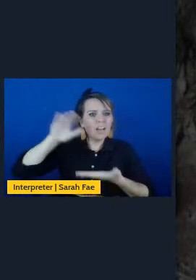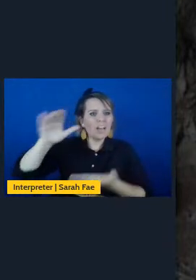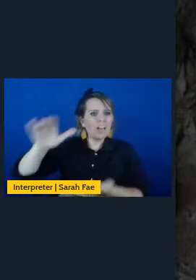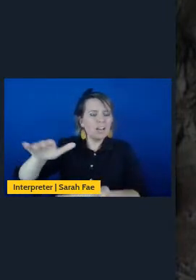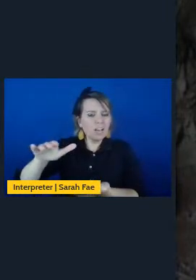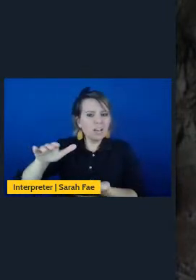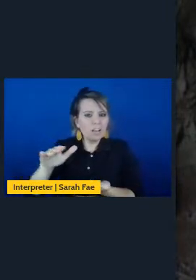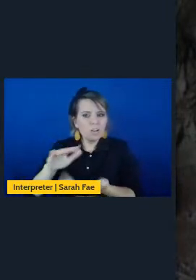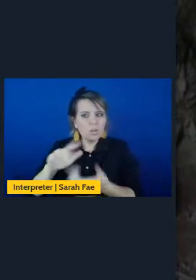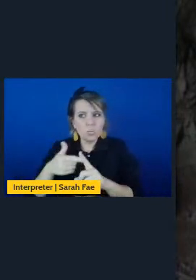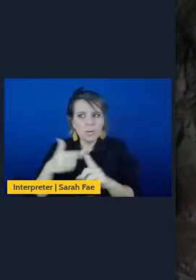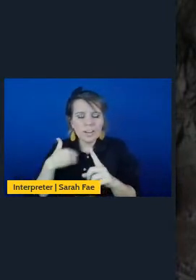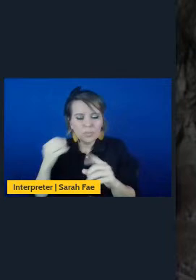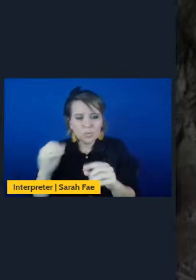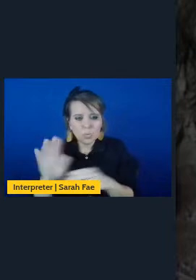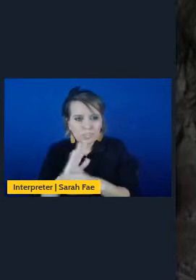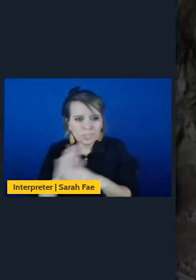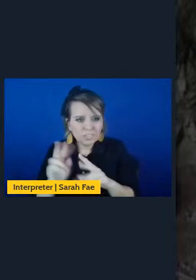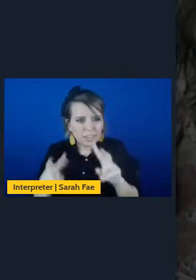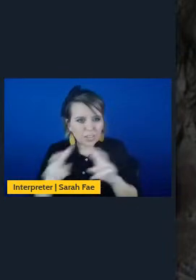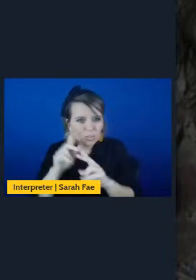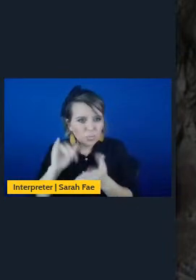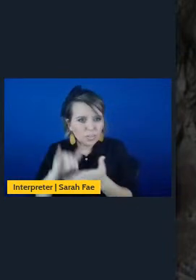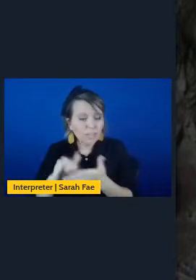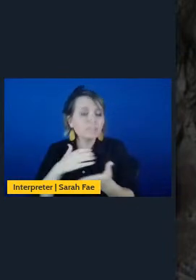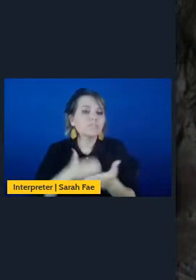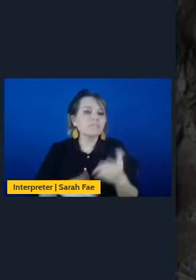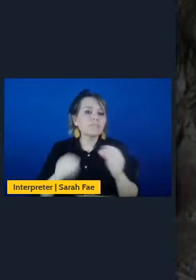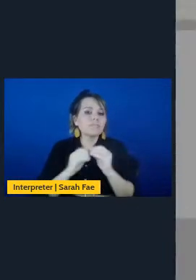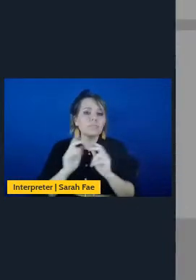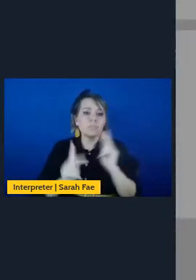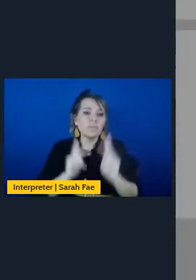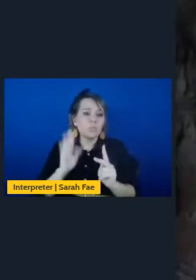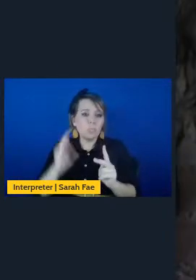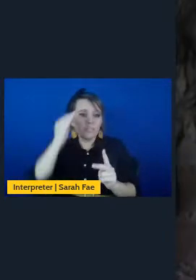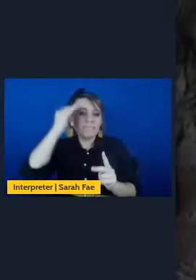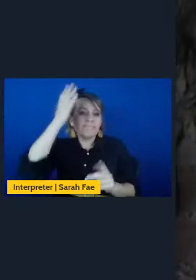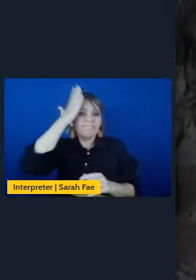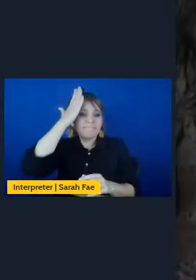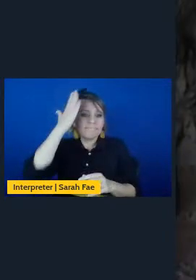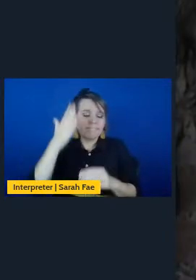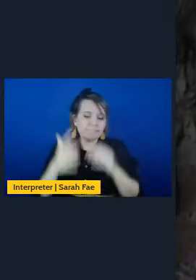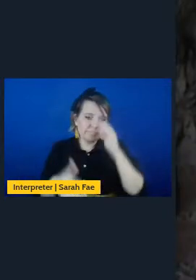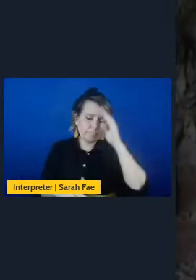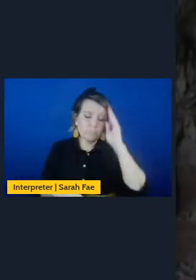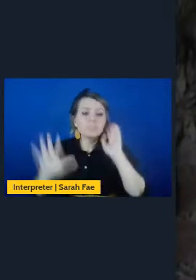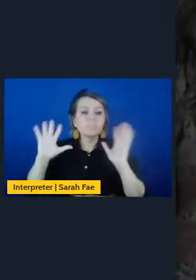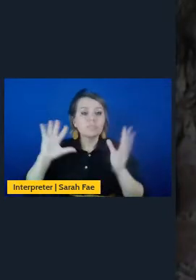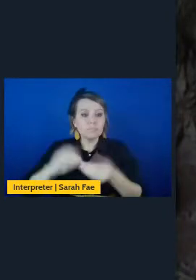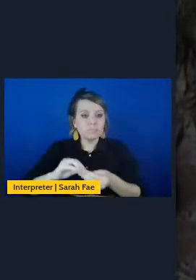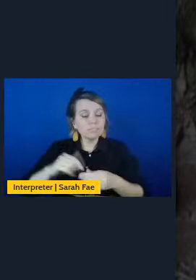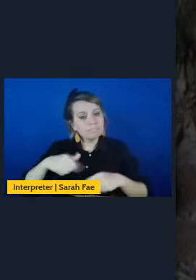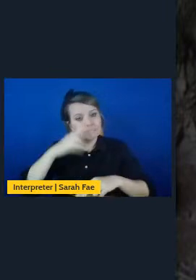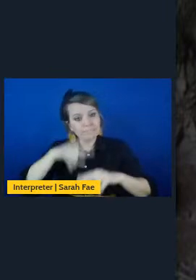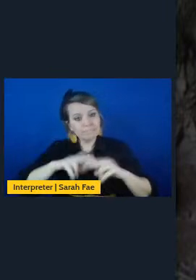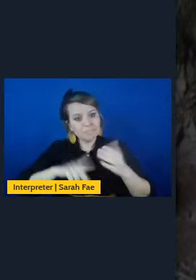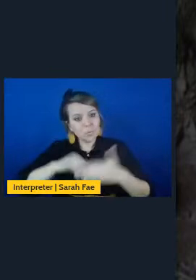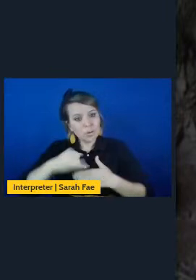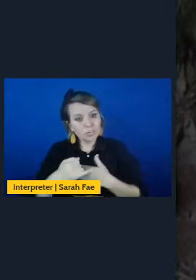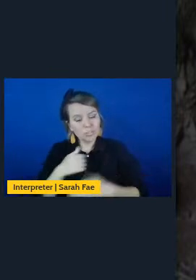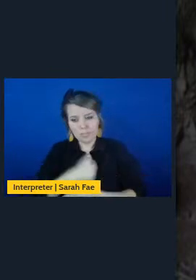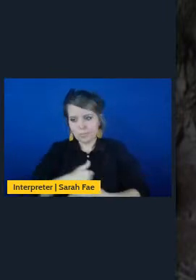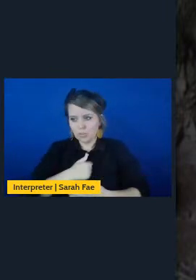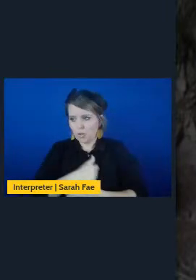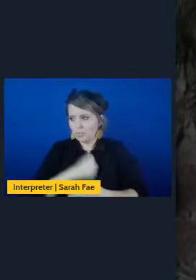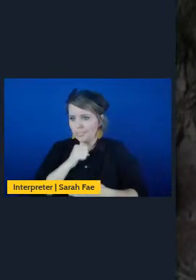business value for it. I wish more people would take that to heart. So all in all, this was a fun project that I'm sorry doesn't